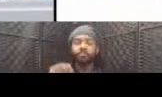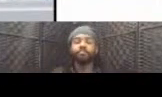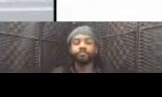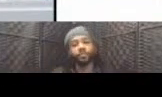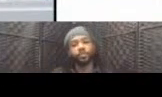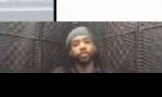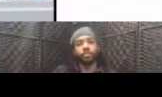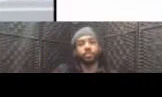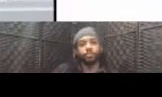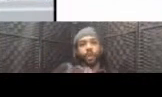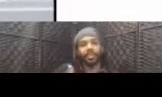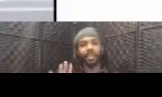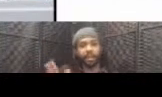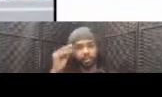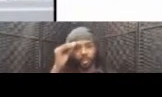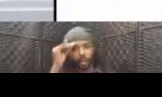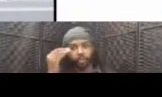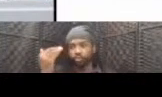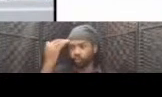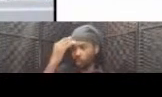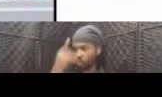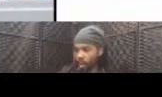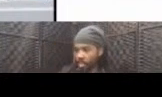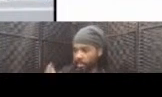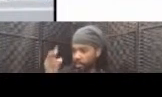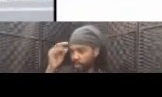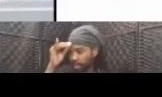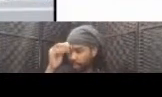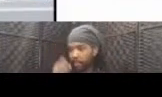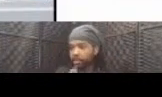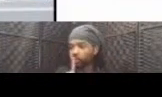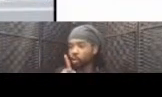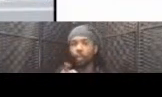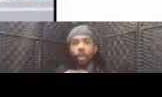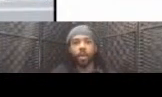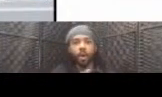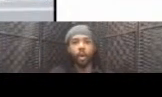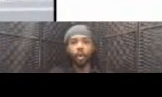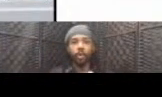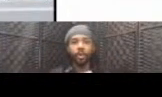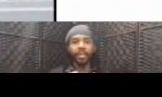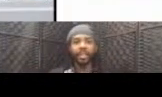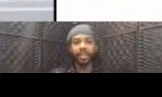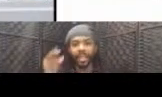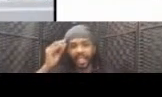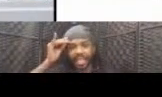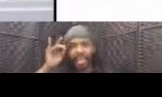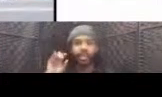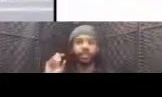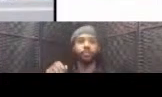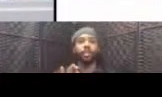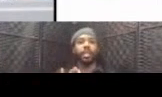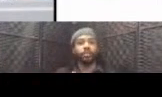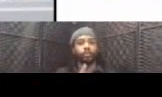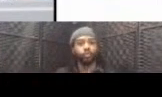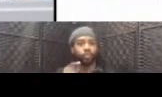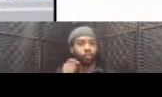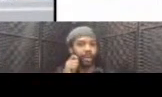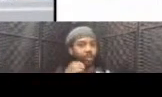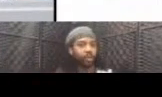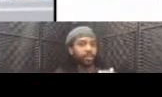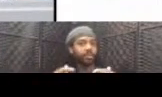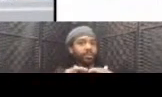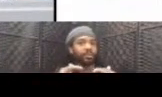think, for us to ensure that we're orienting their thinking towards racial equality and towards justice for